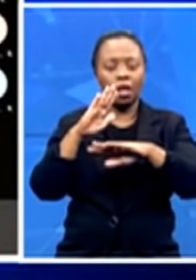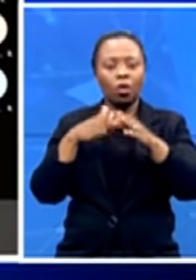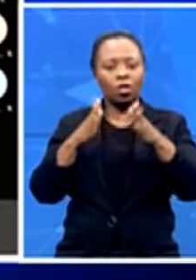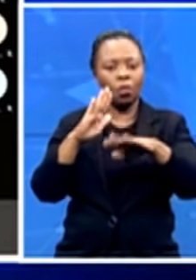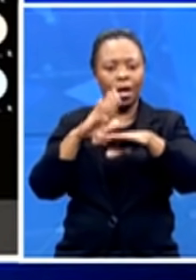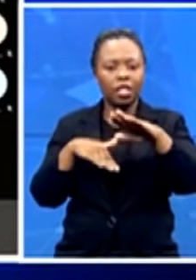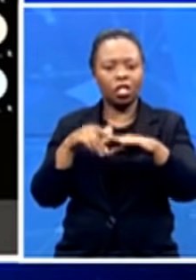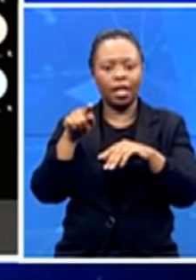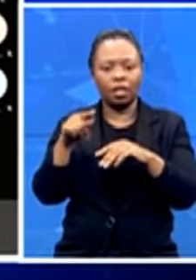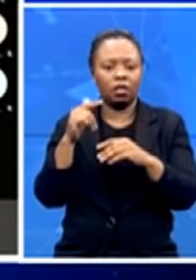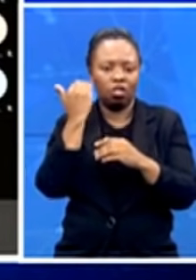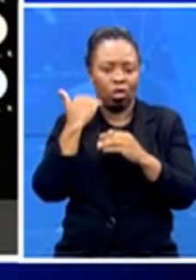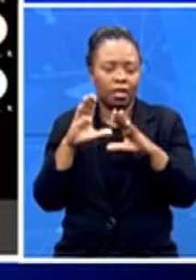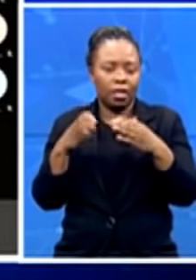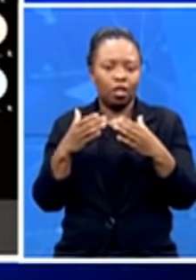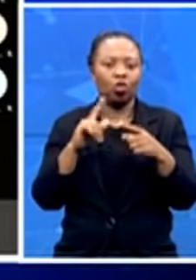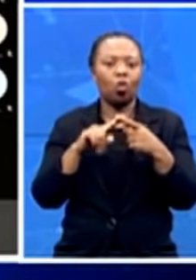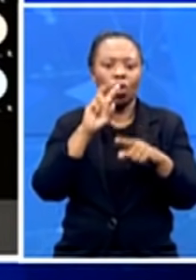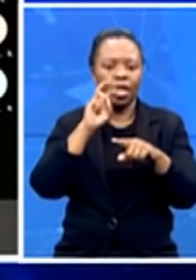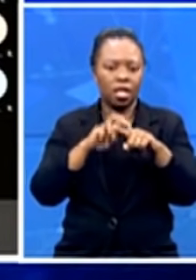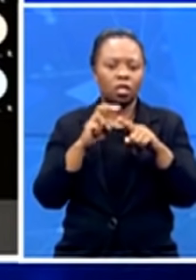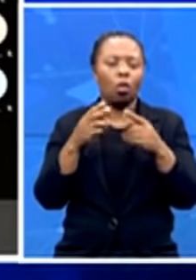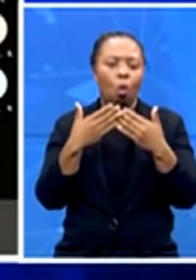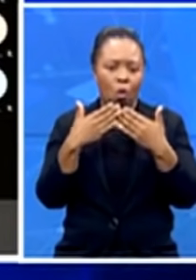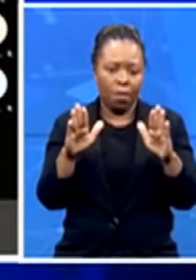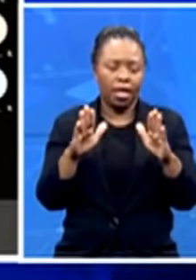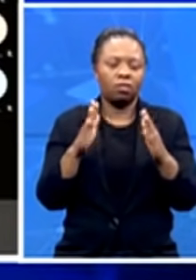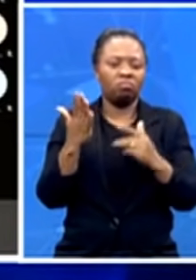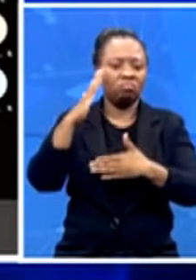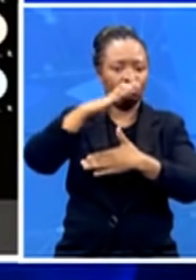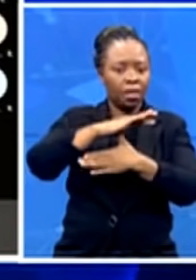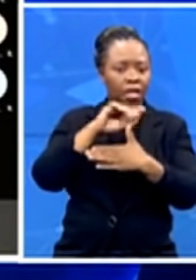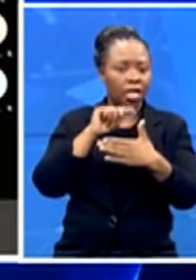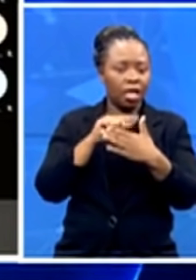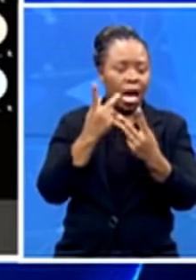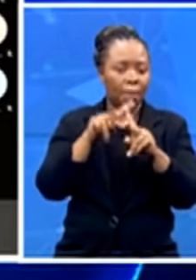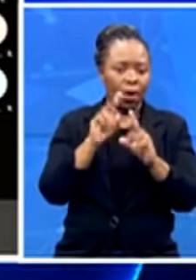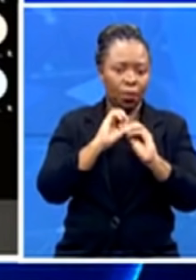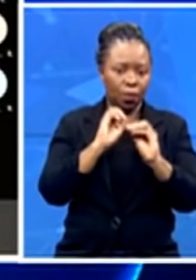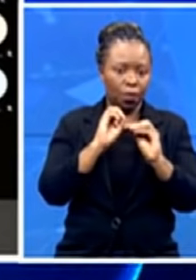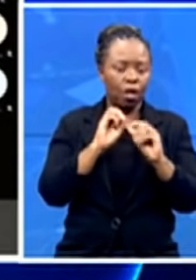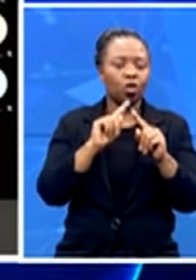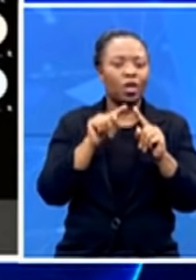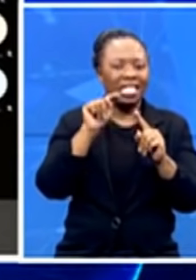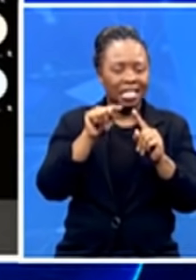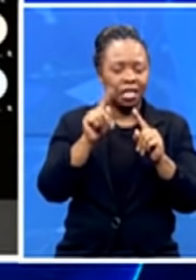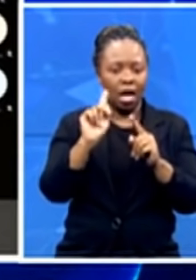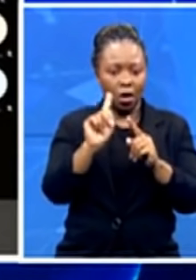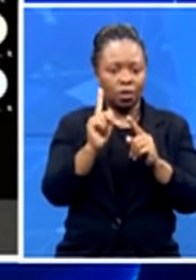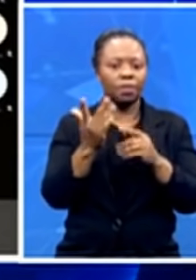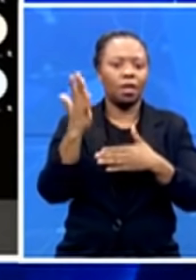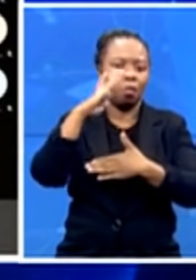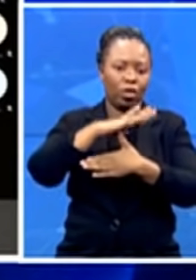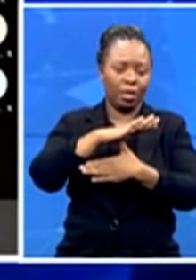attack when those principles are not applied. This is as a matter of principle, and this is the state of our law